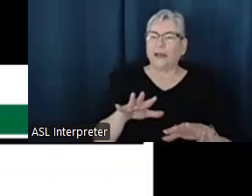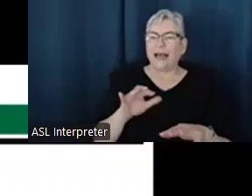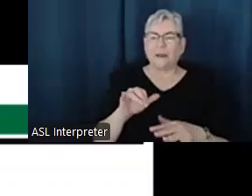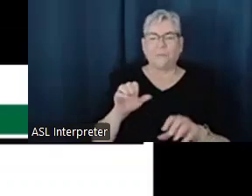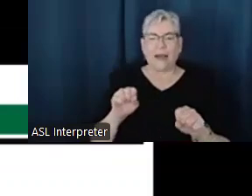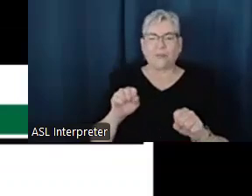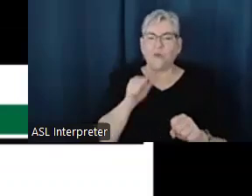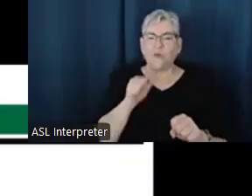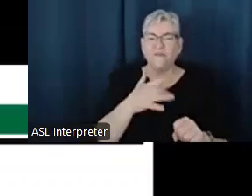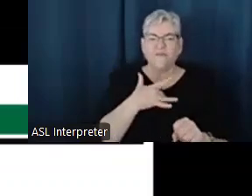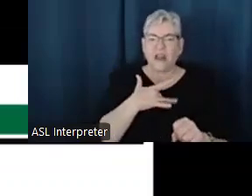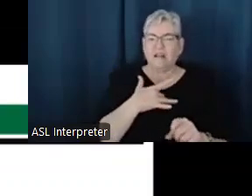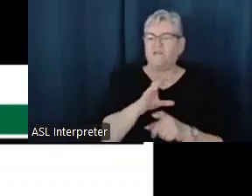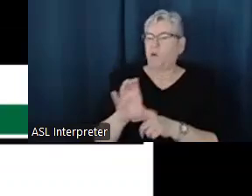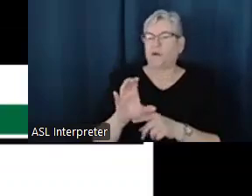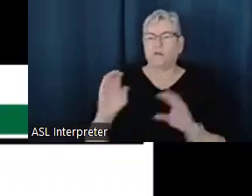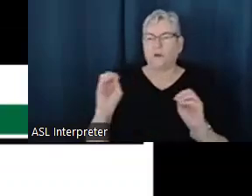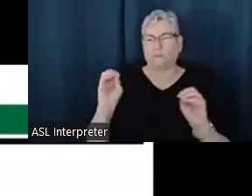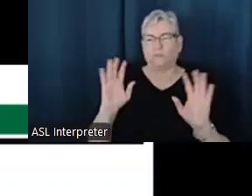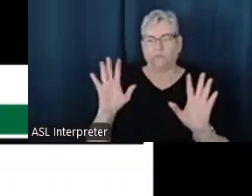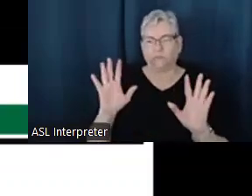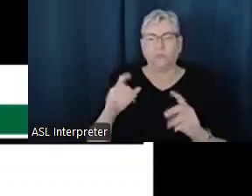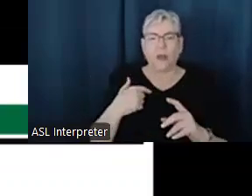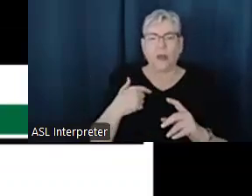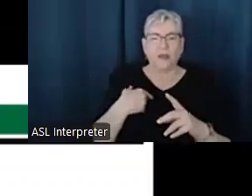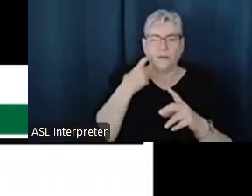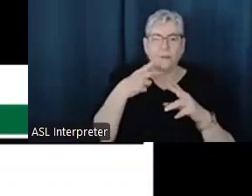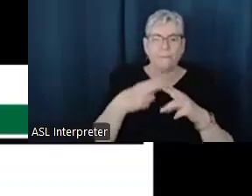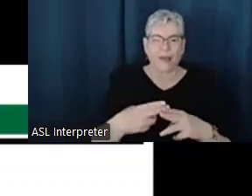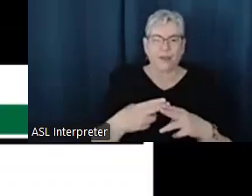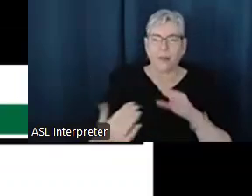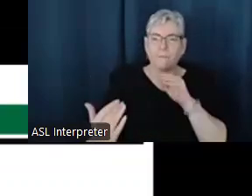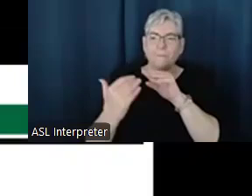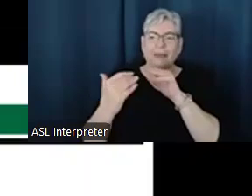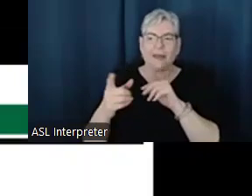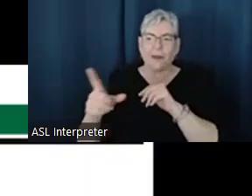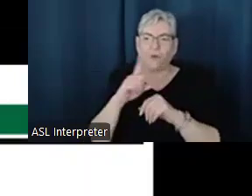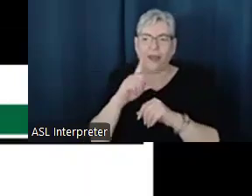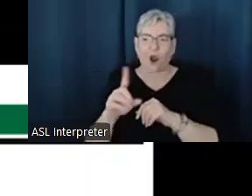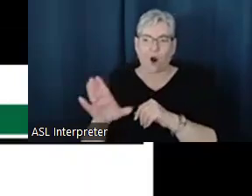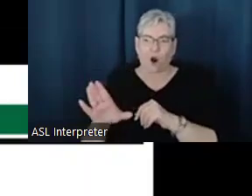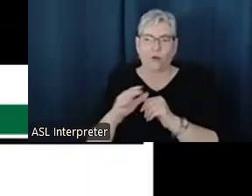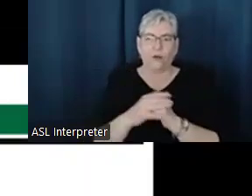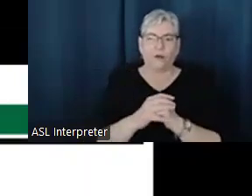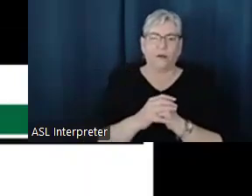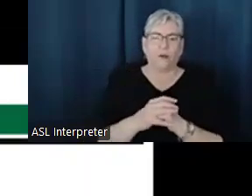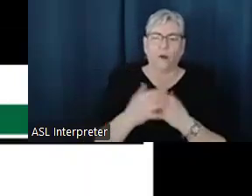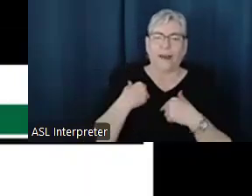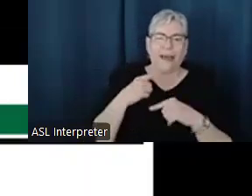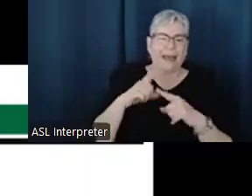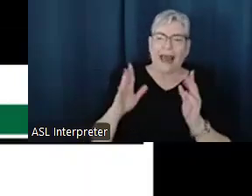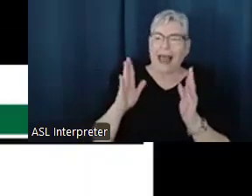forced. I just mentioned this, meeting them where they are. So we can't ask for that